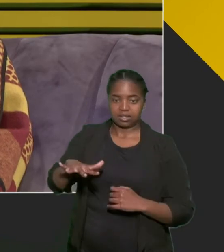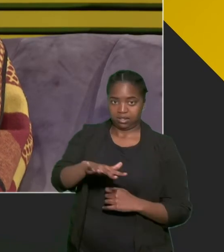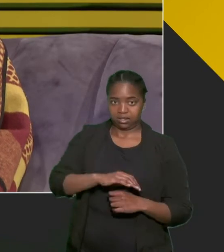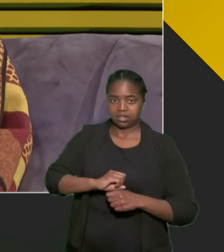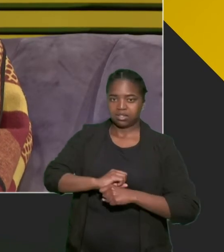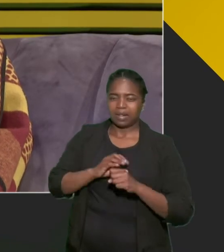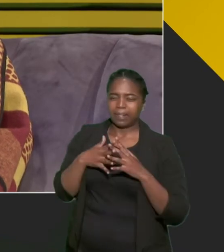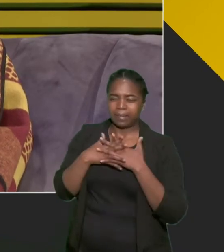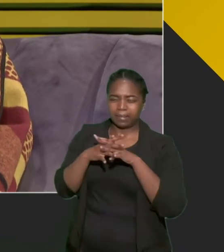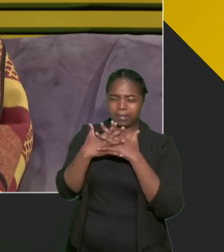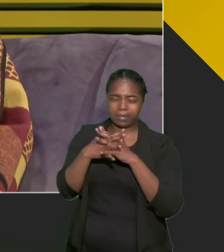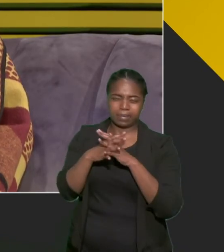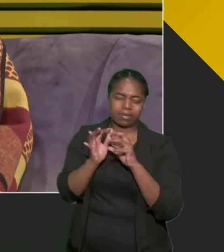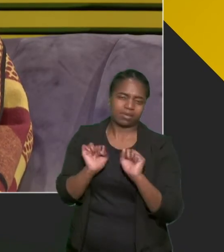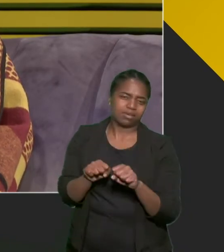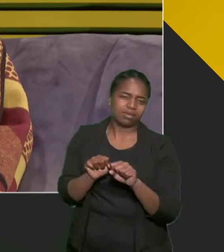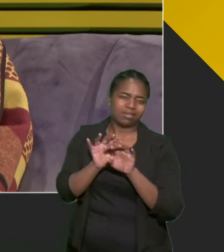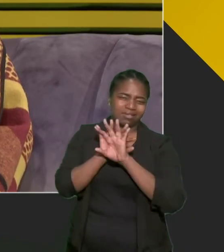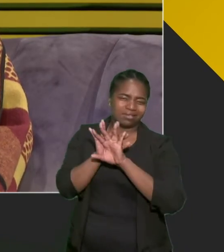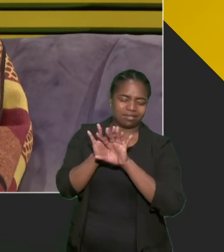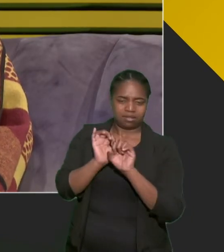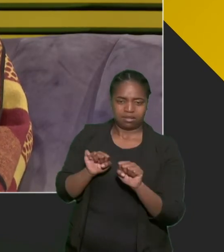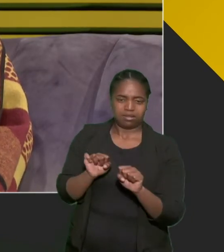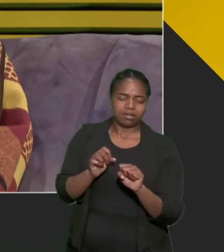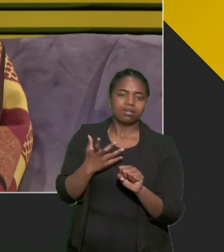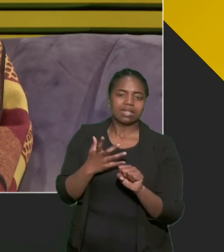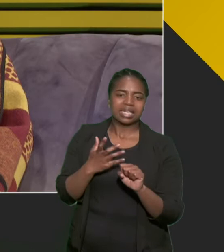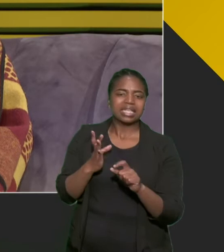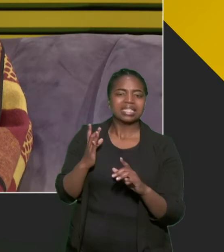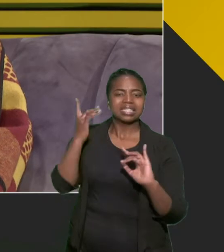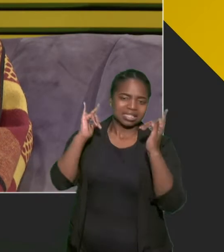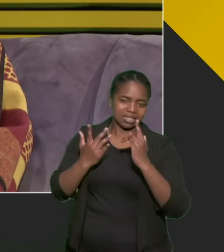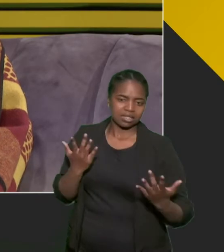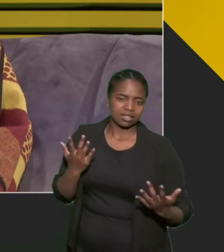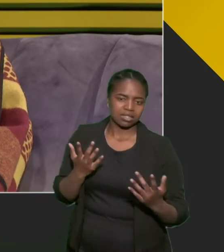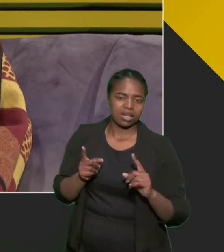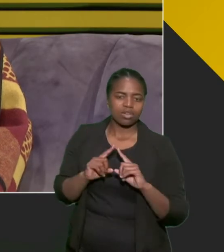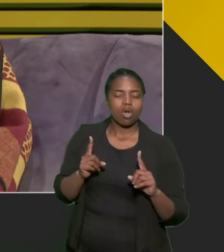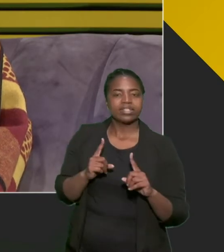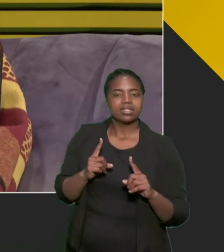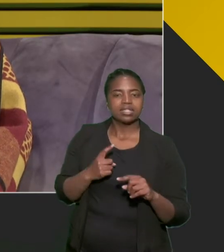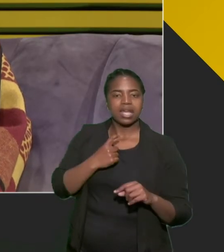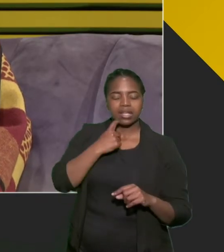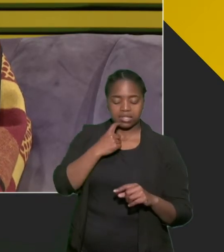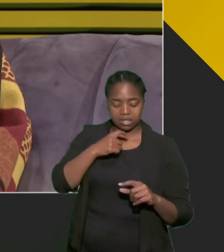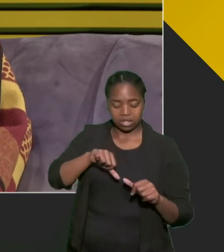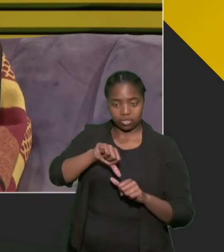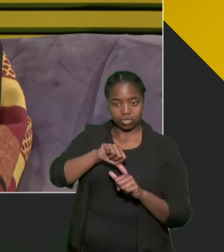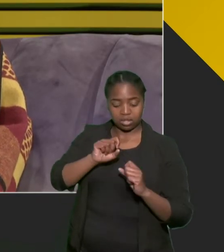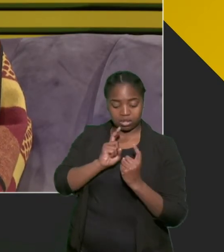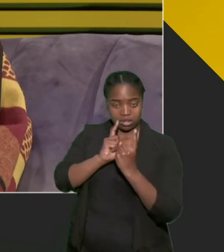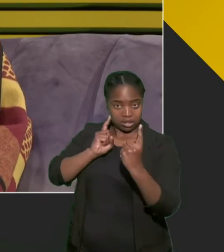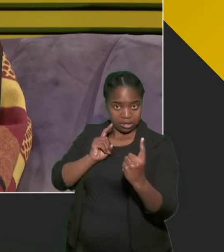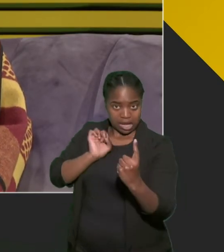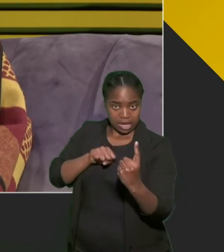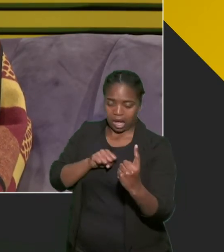is congested. Yeah. And there isn't, it's not always conducive for social distancing.